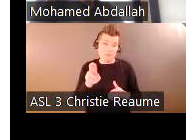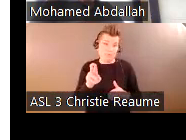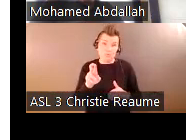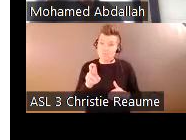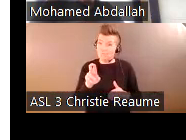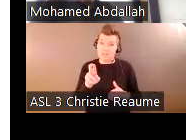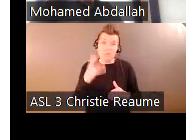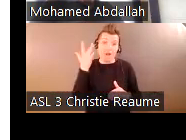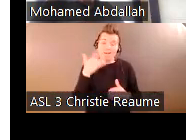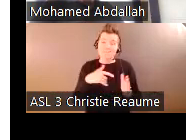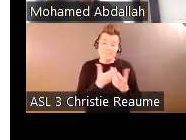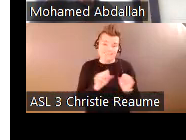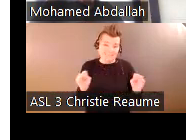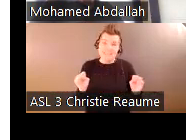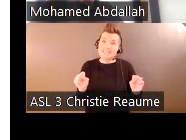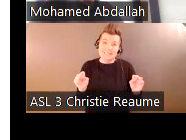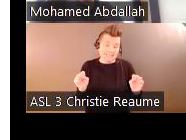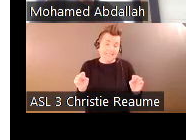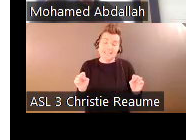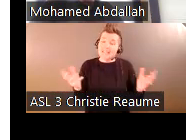due to safety, and we try to